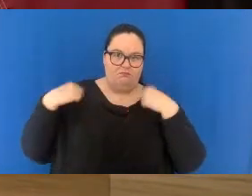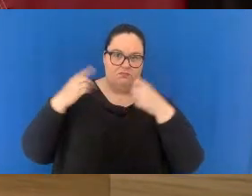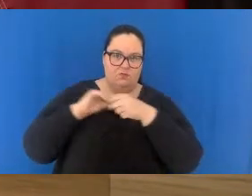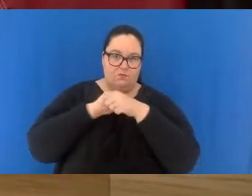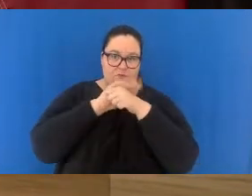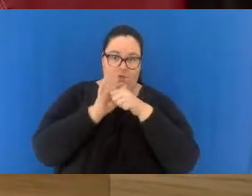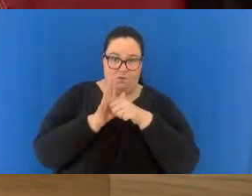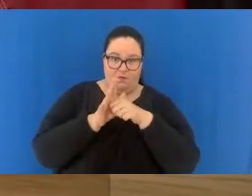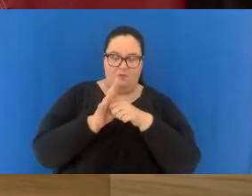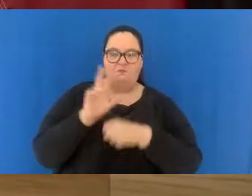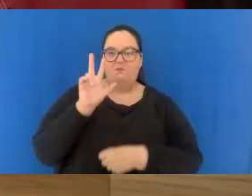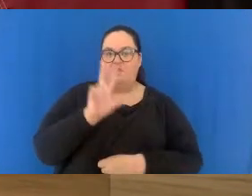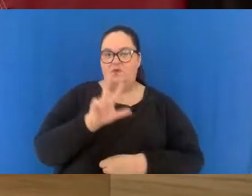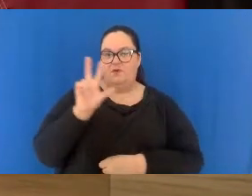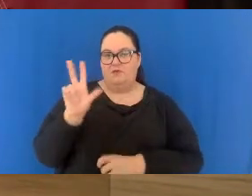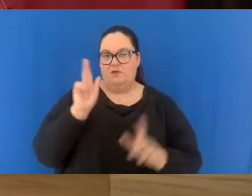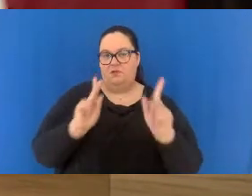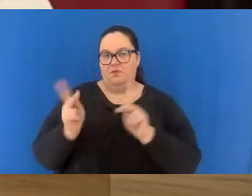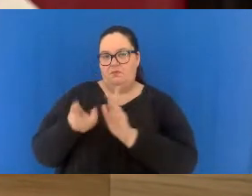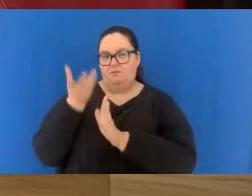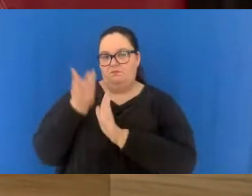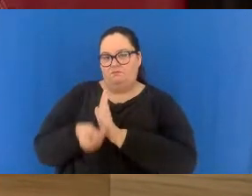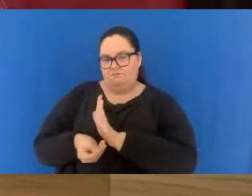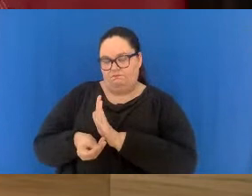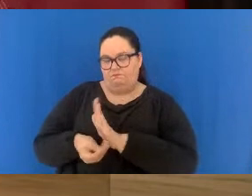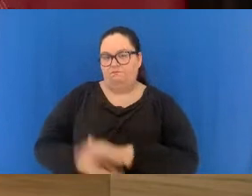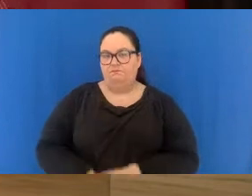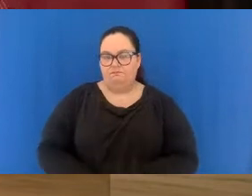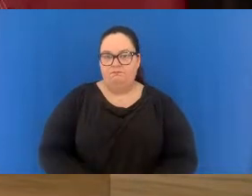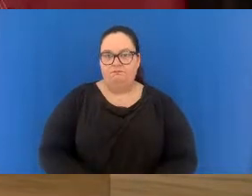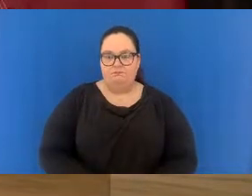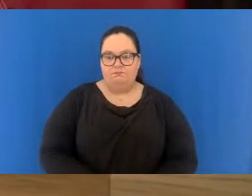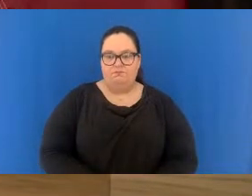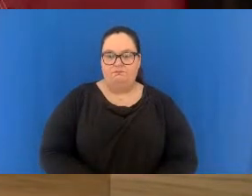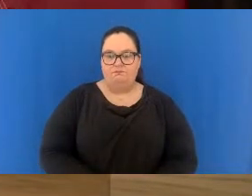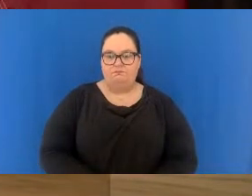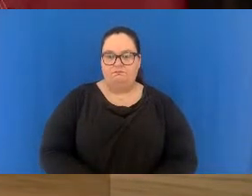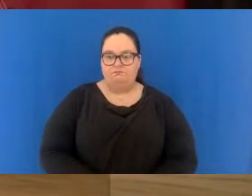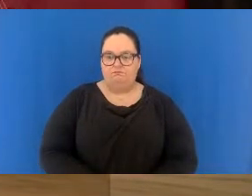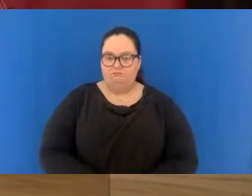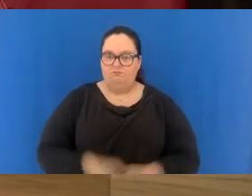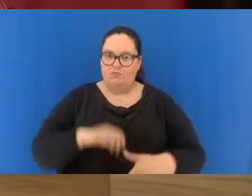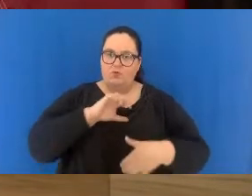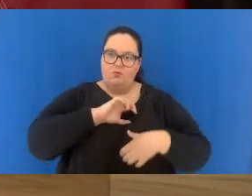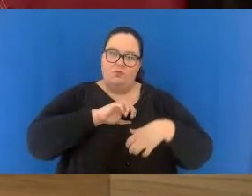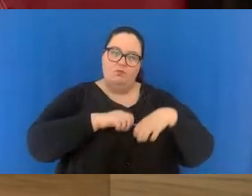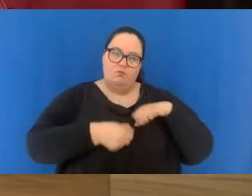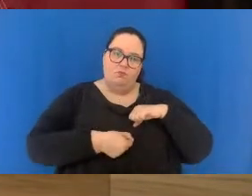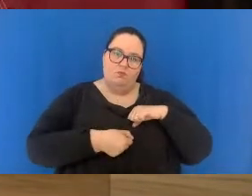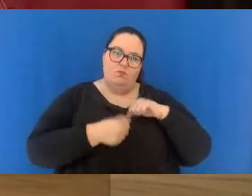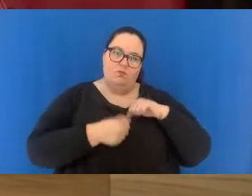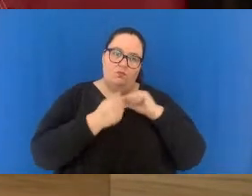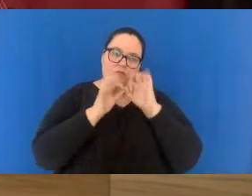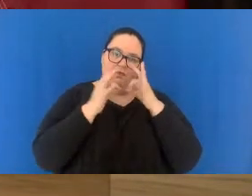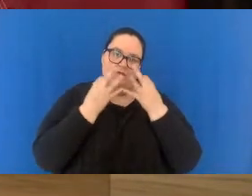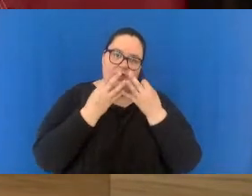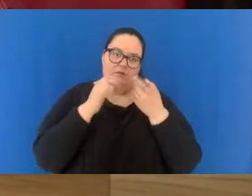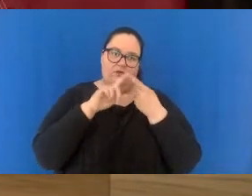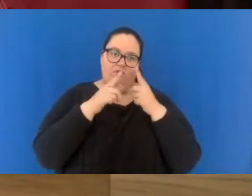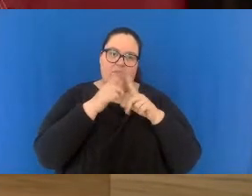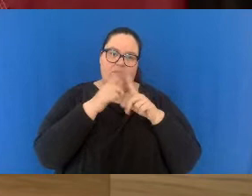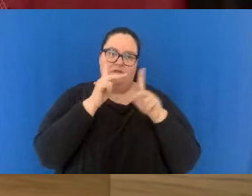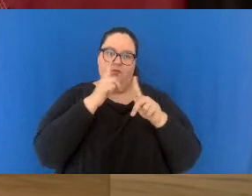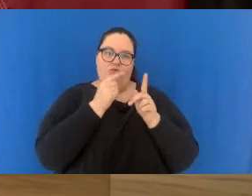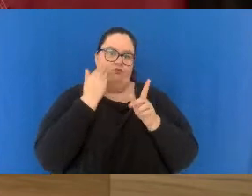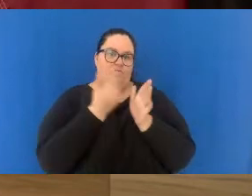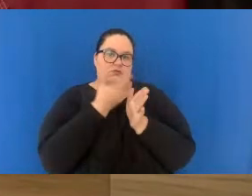New Brunswick since the pandemic began. We will mourn with the family and friends of these fellow New Brunswickers and share